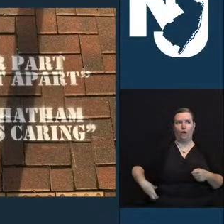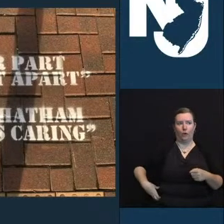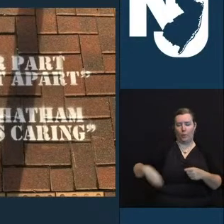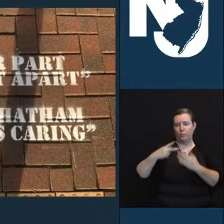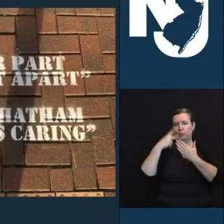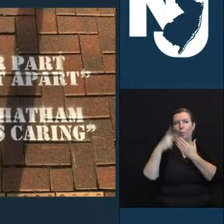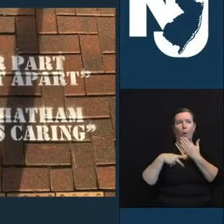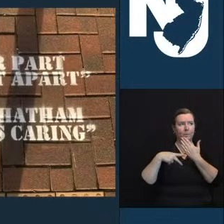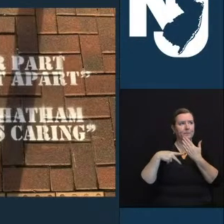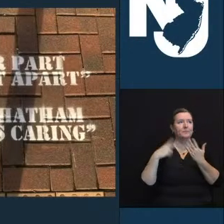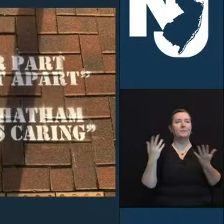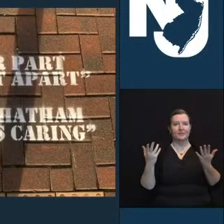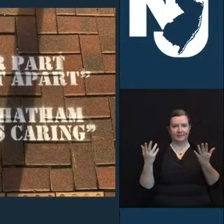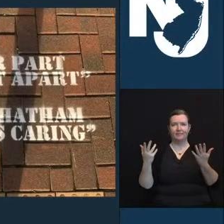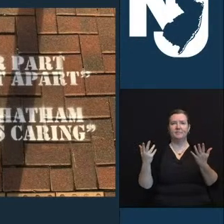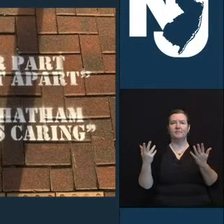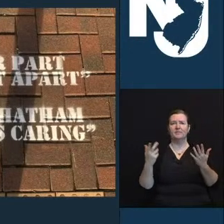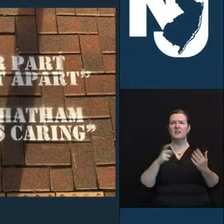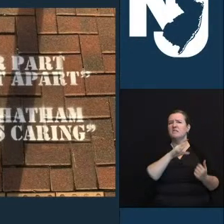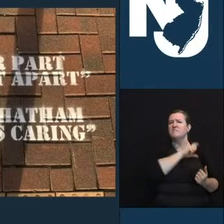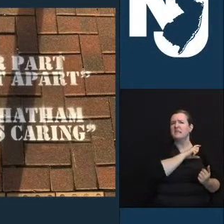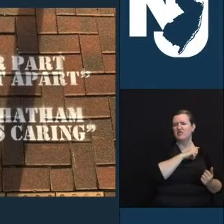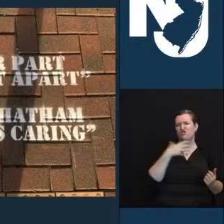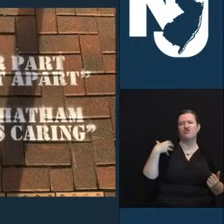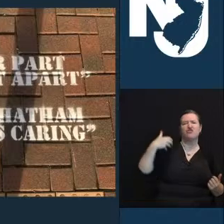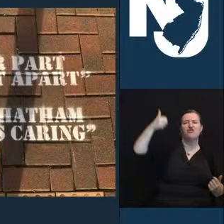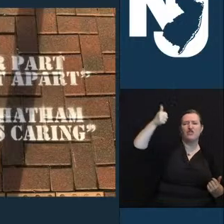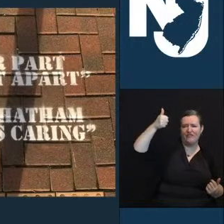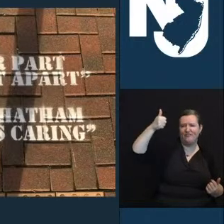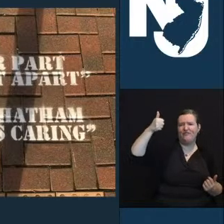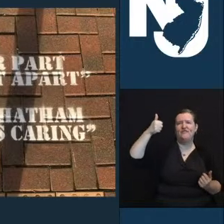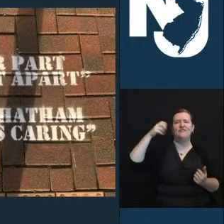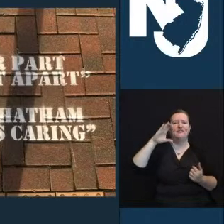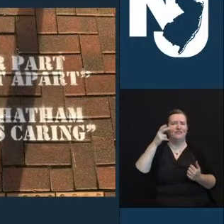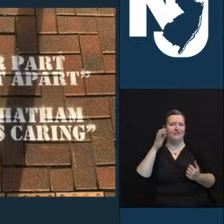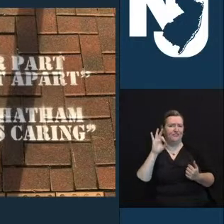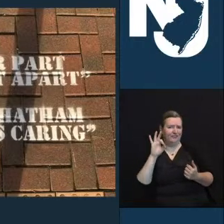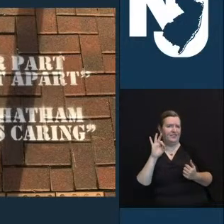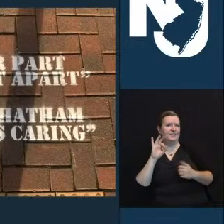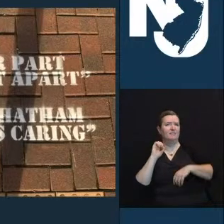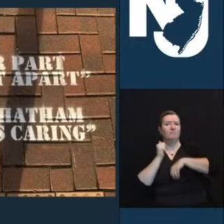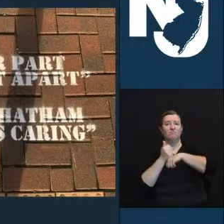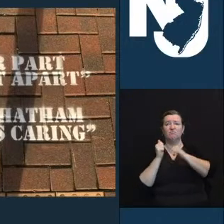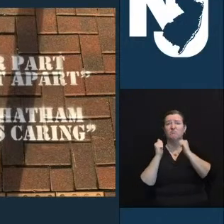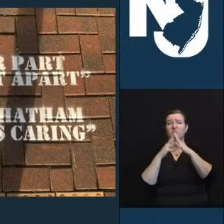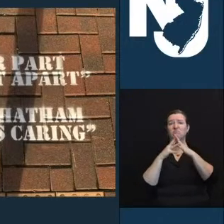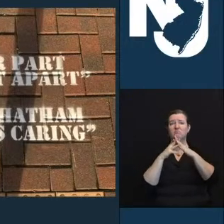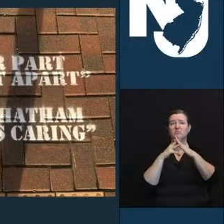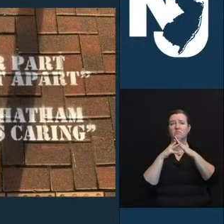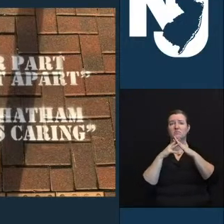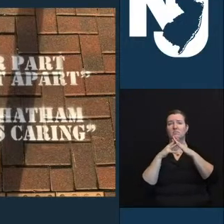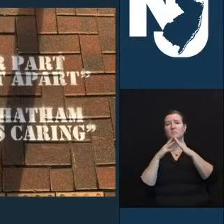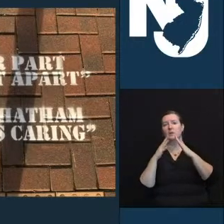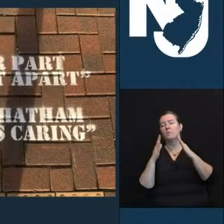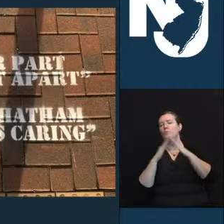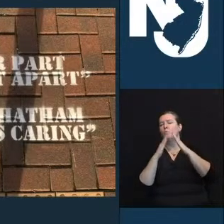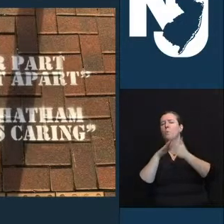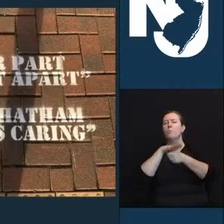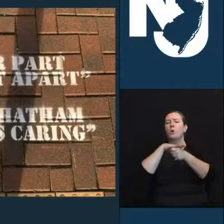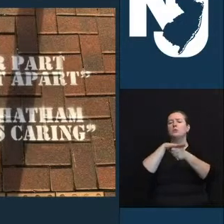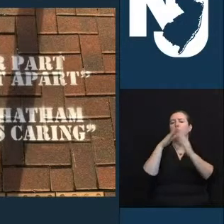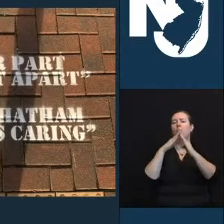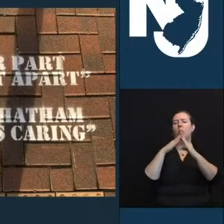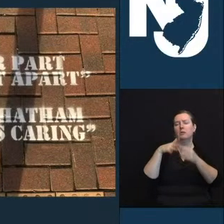who have implemented what we believe is a first-of-its-kind municipal program in our state, Chatham Borough's